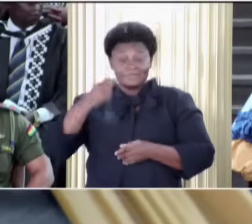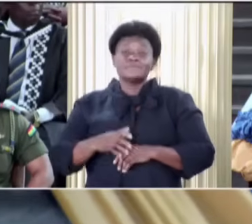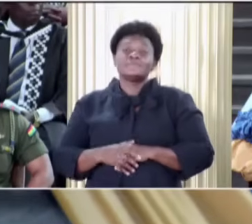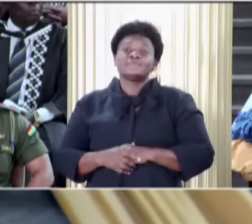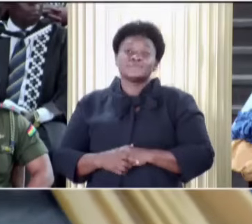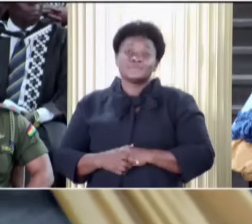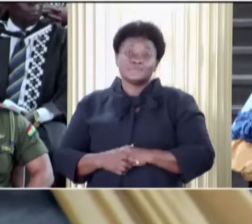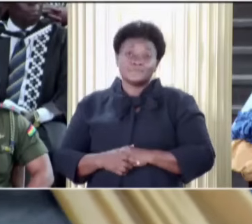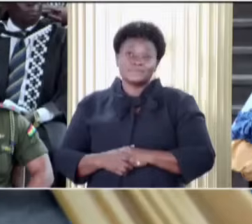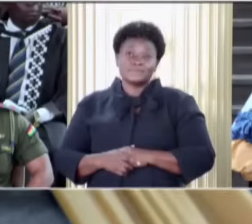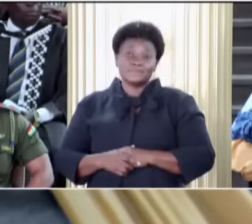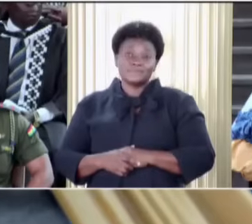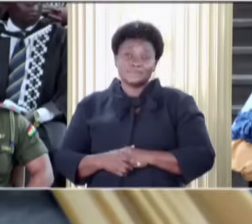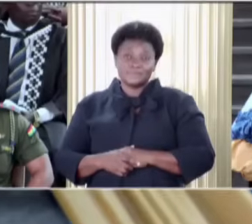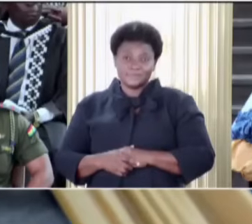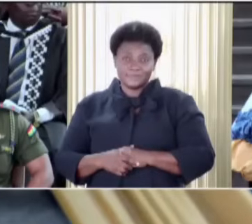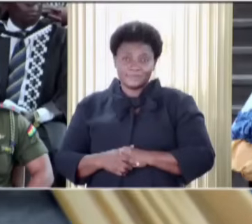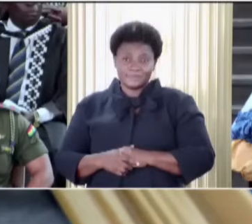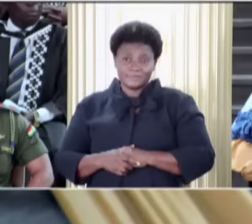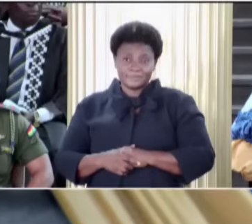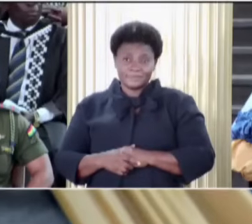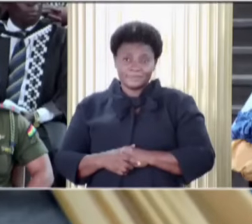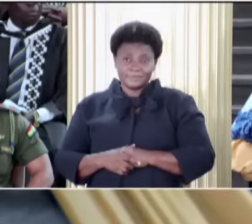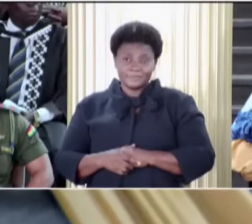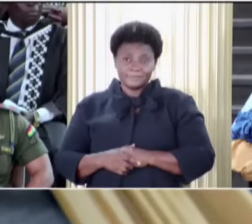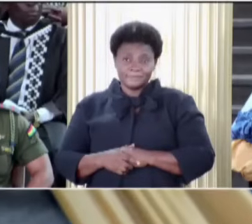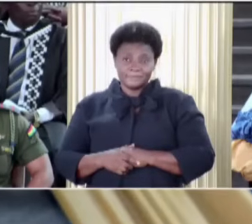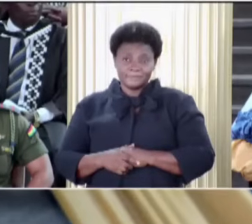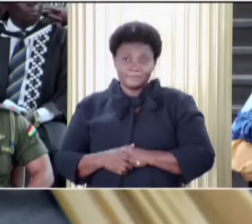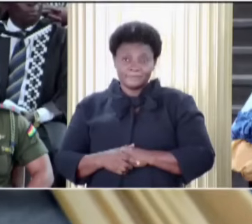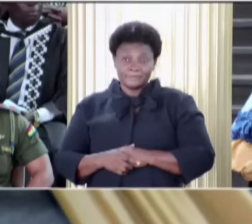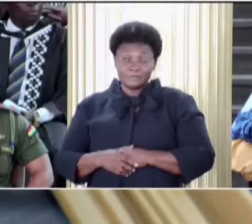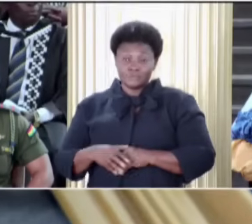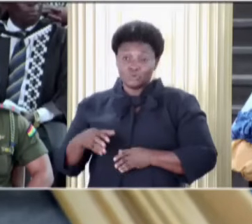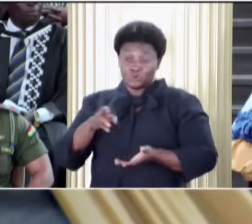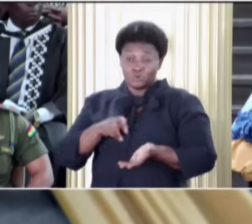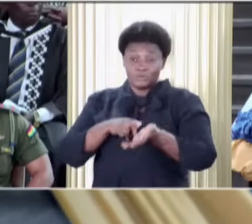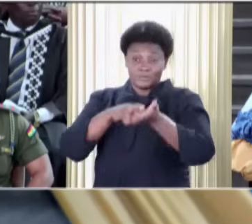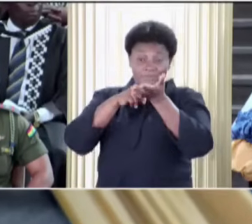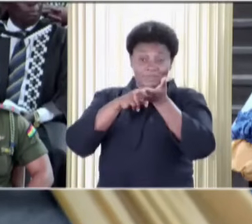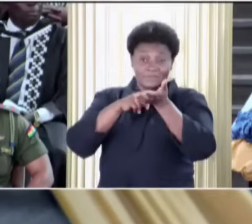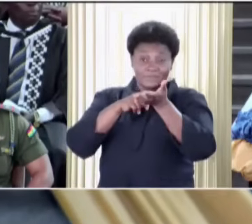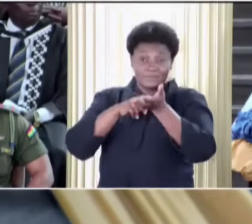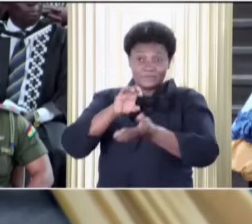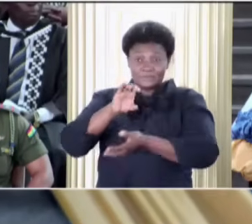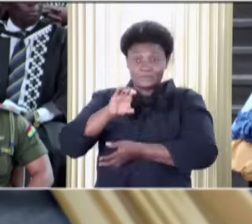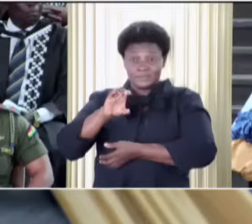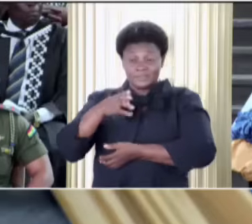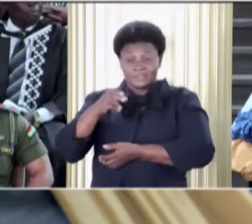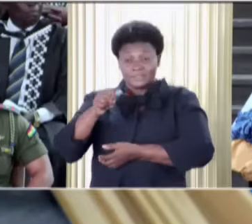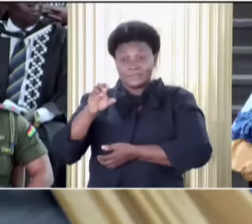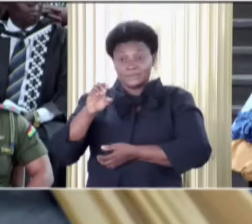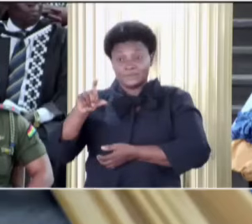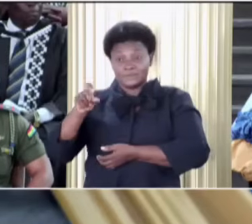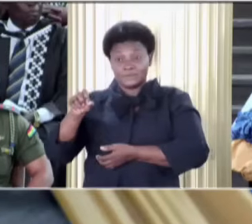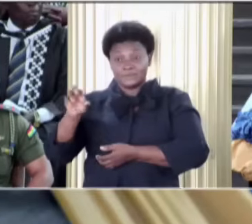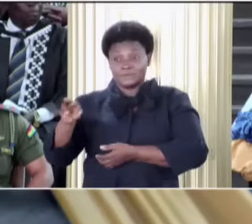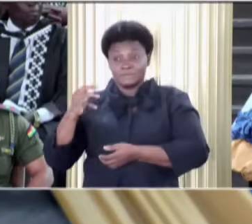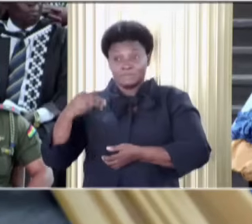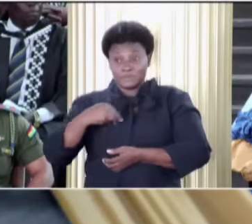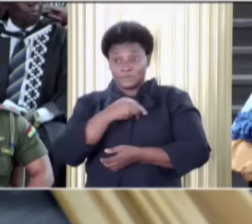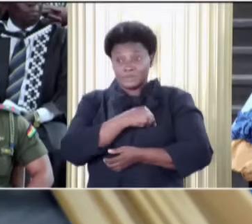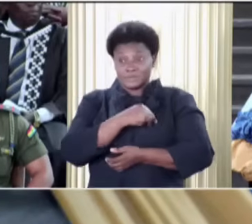We understand? Okay, now we proceed. Representative of the Chancellor, members of the University Council, the